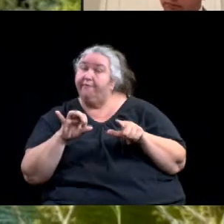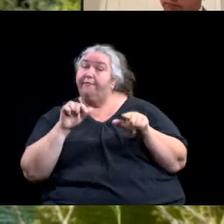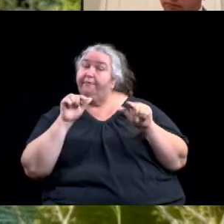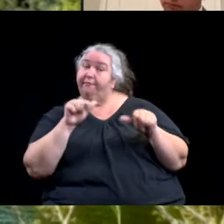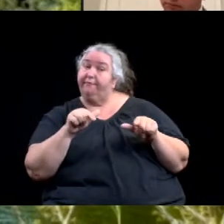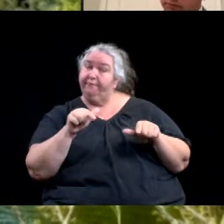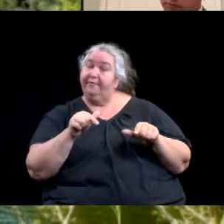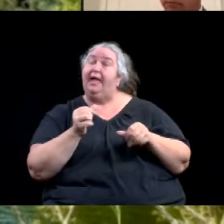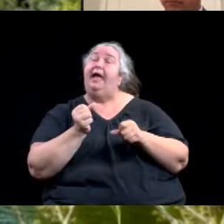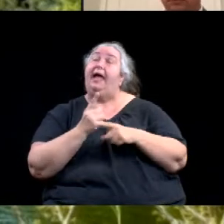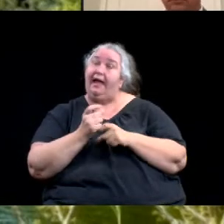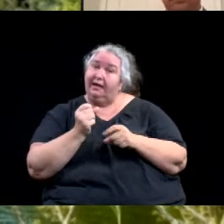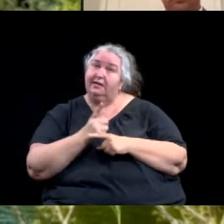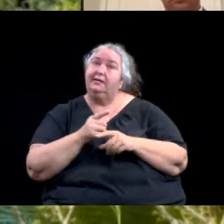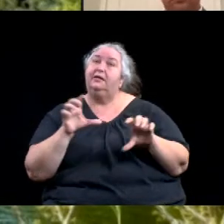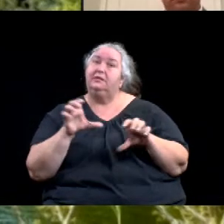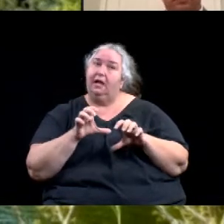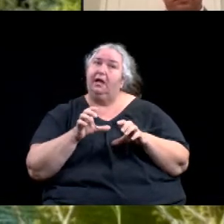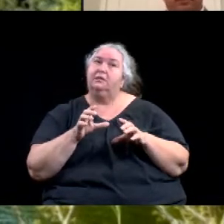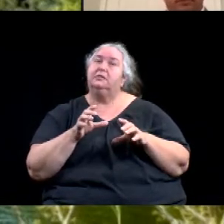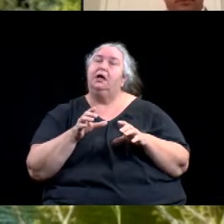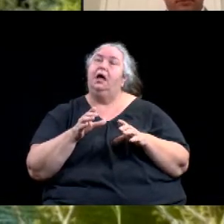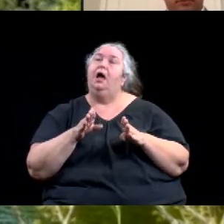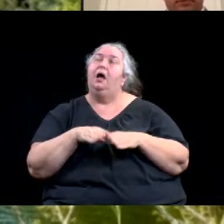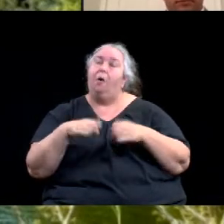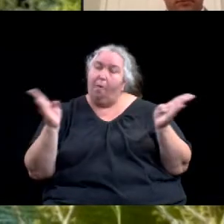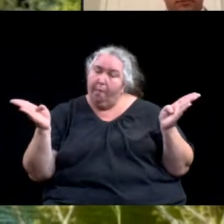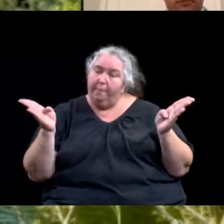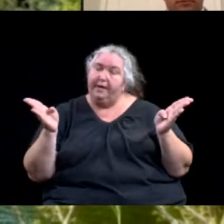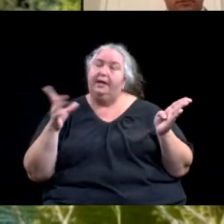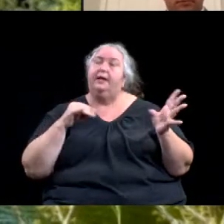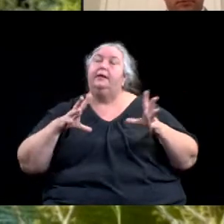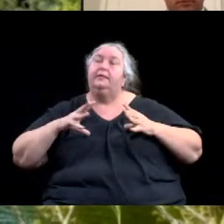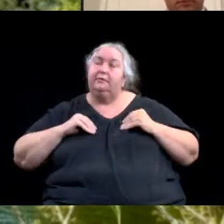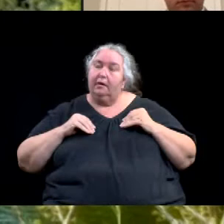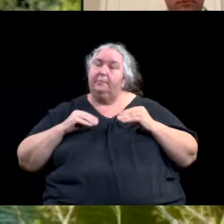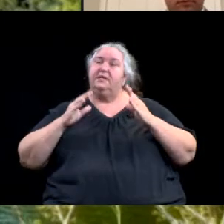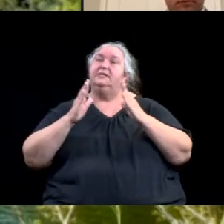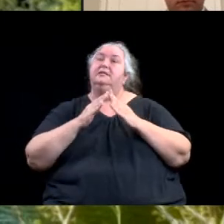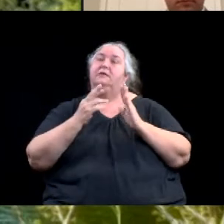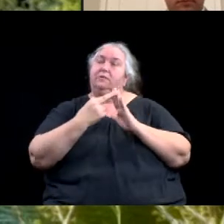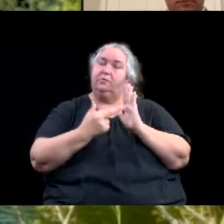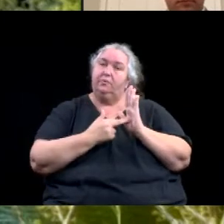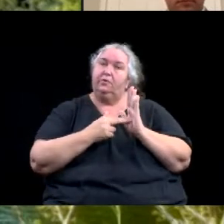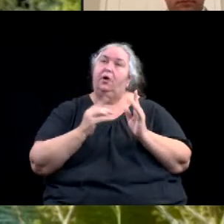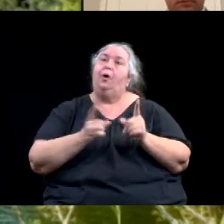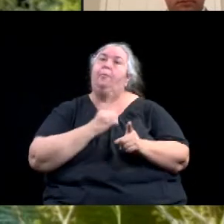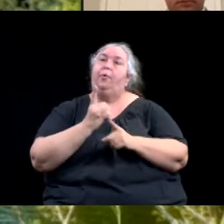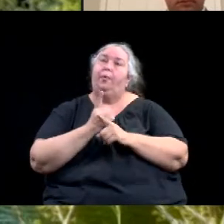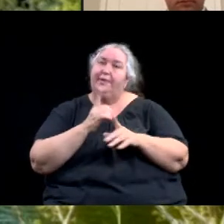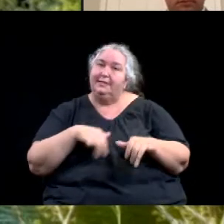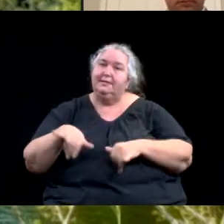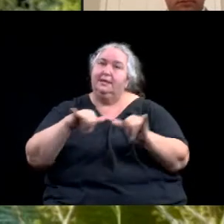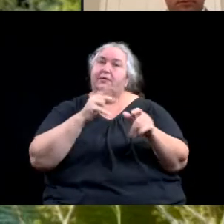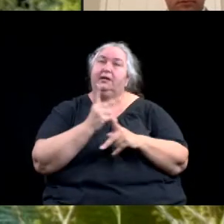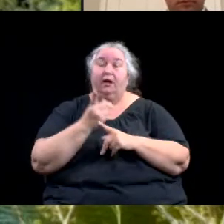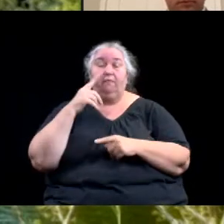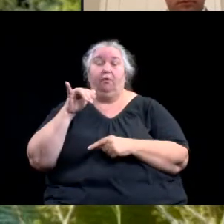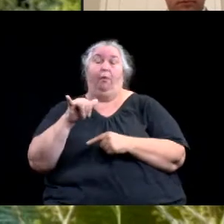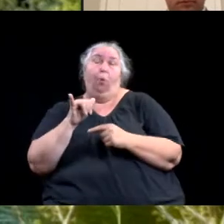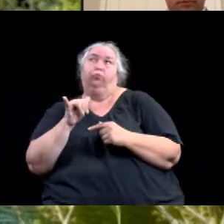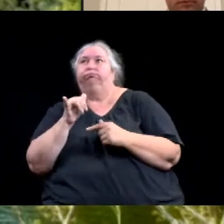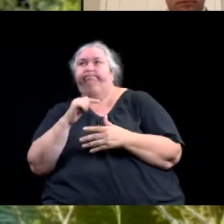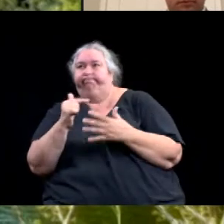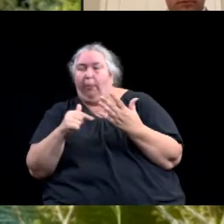care for such program. The City of Waco, through the Parks and Recreation Department, Cameron Park Zoo, the Texas Ranger